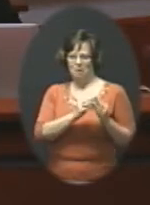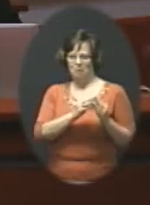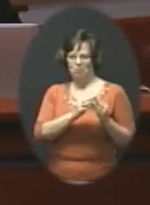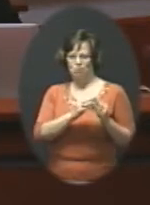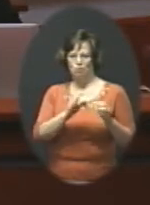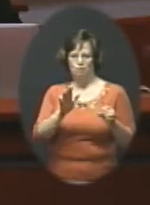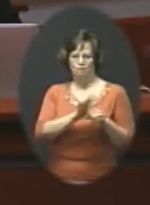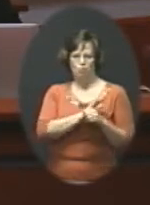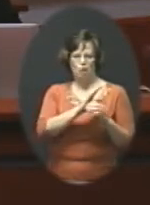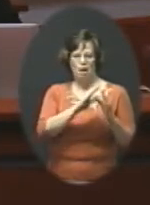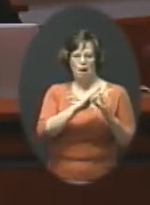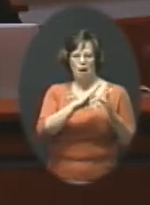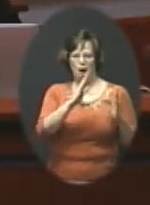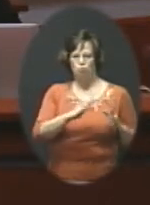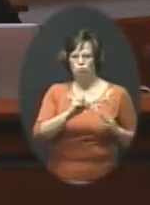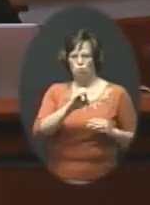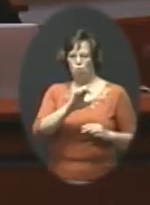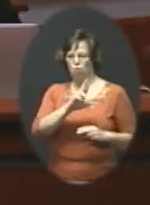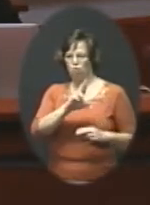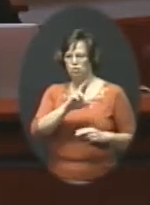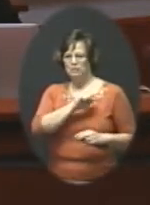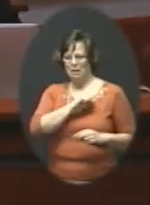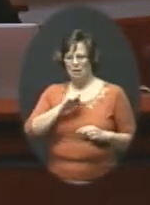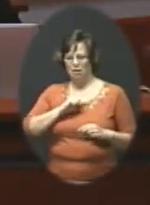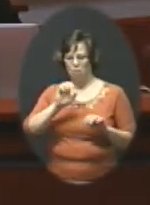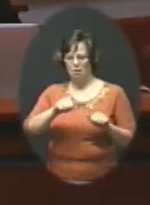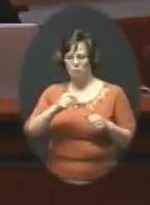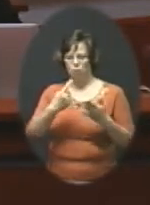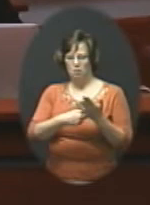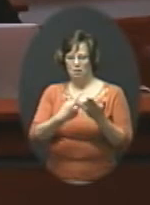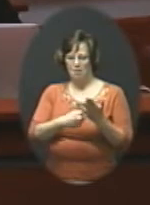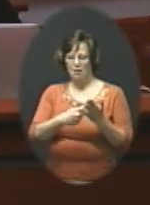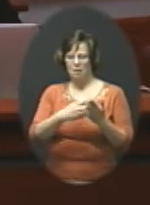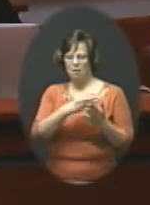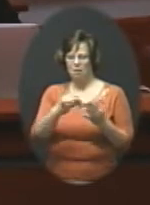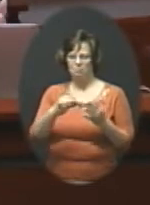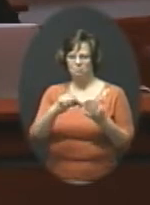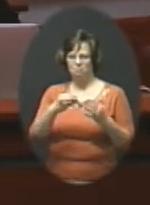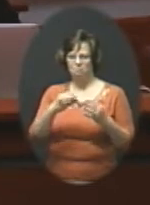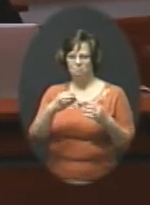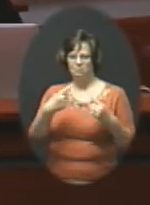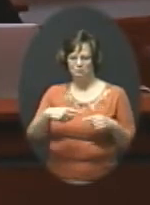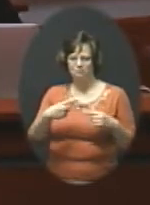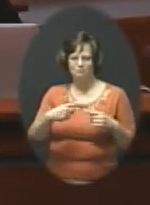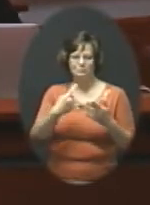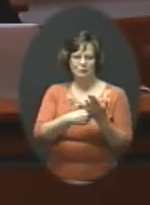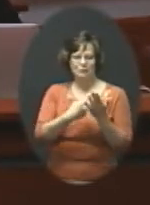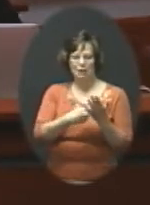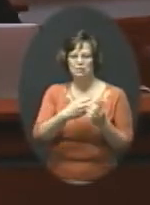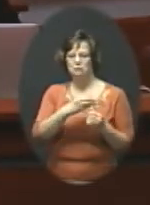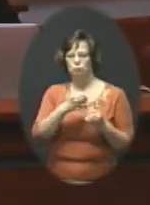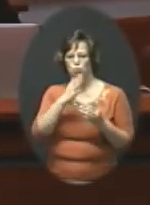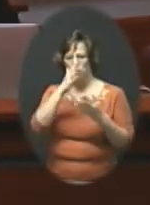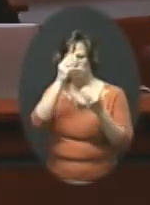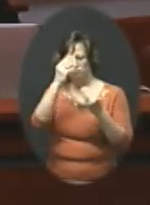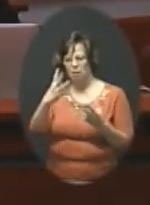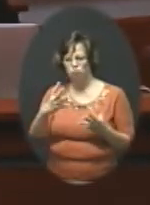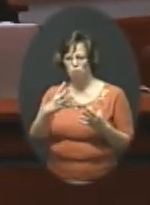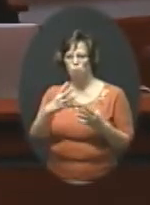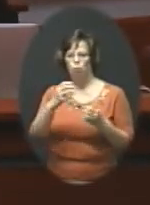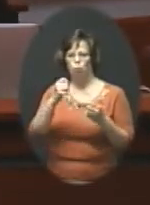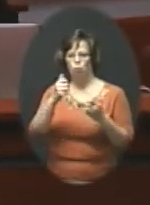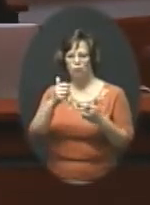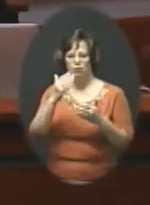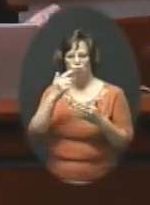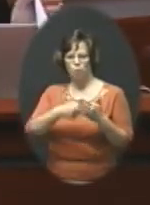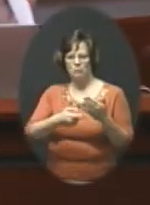or full Senate to be able to be debated and discussed. That's when we will update you quickly and let you know what's going on.